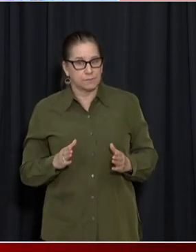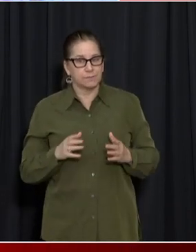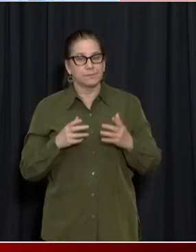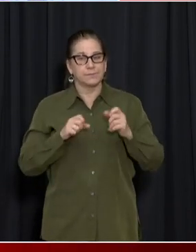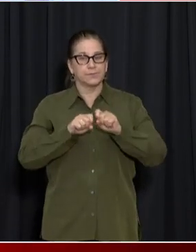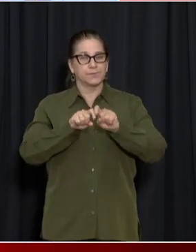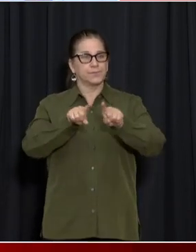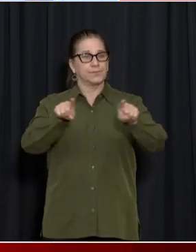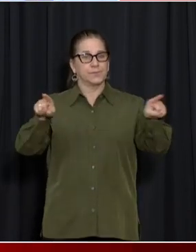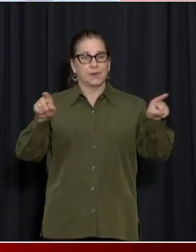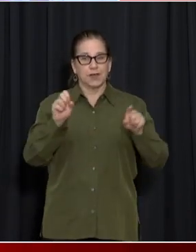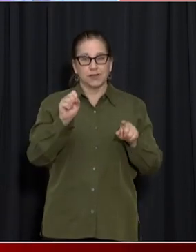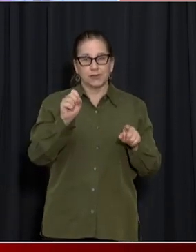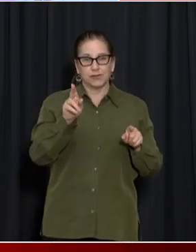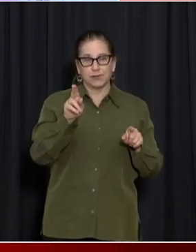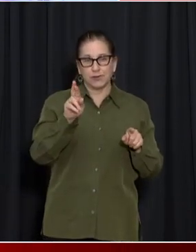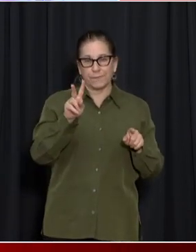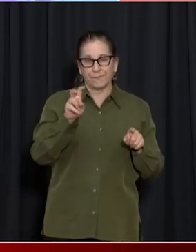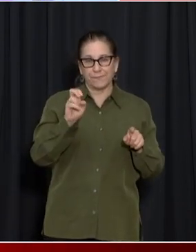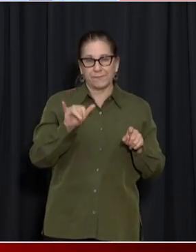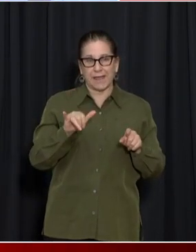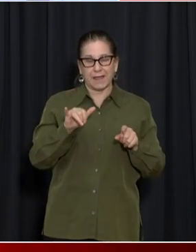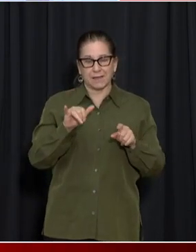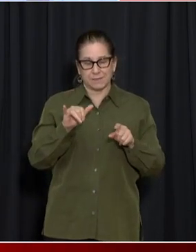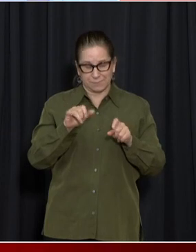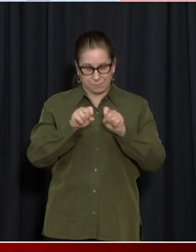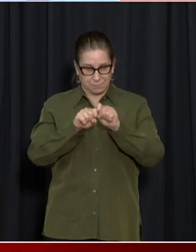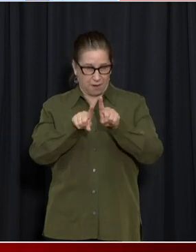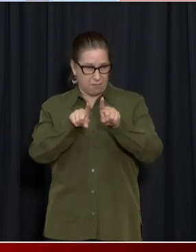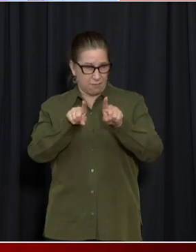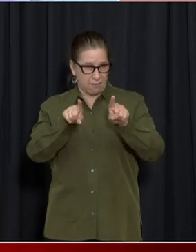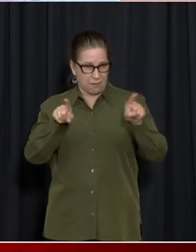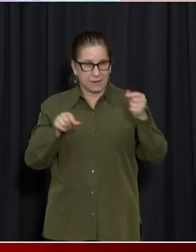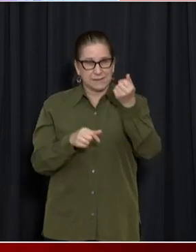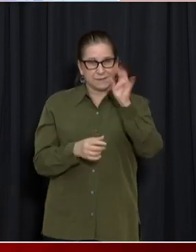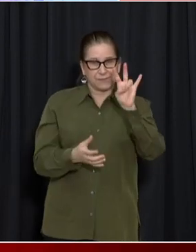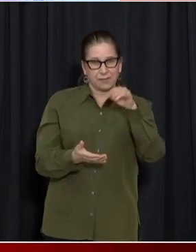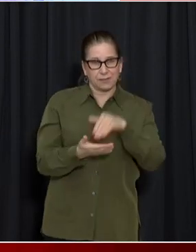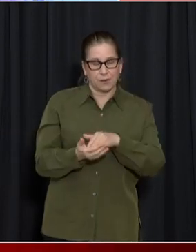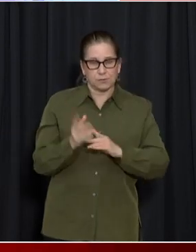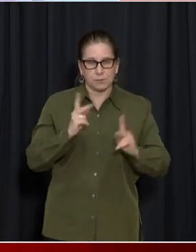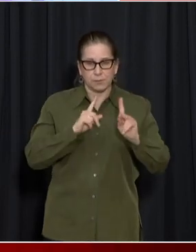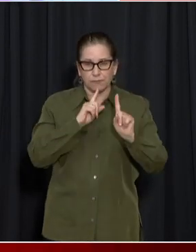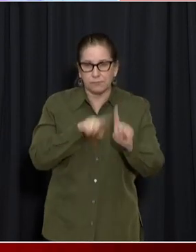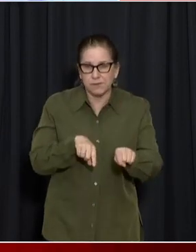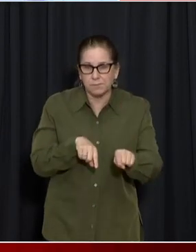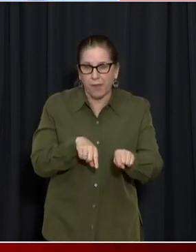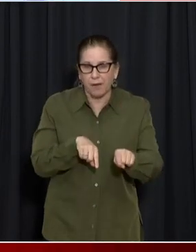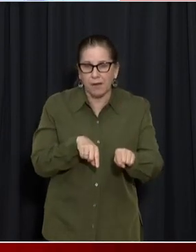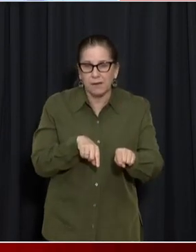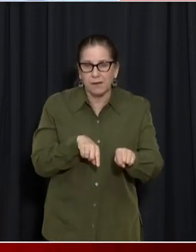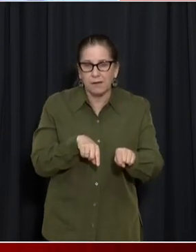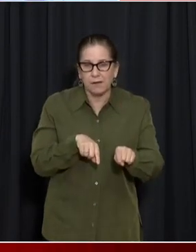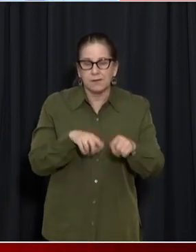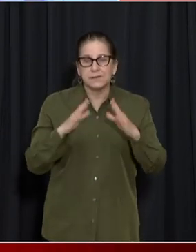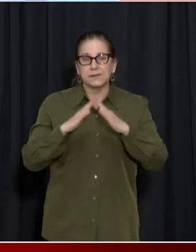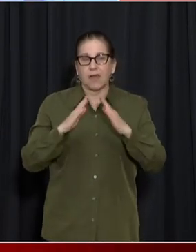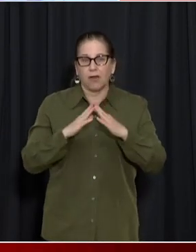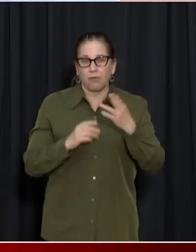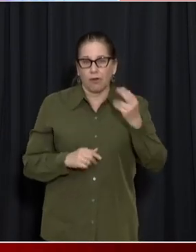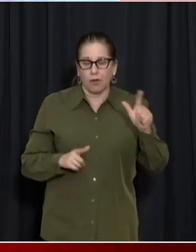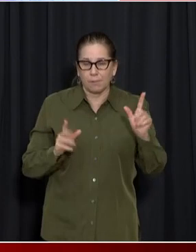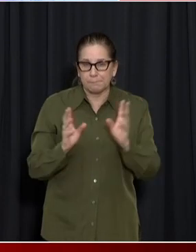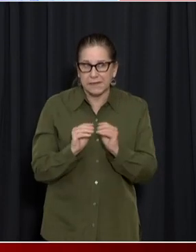responses and a town hall that reached over 10,000 participants, the committees held hundreds of focus